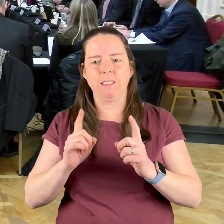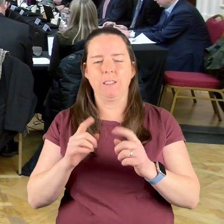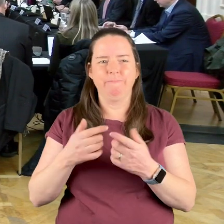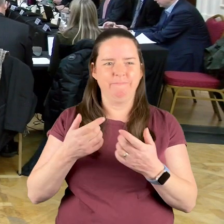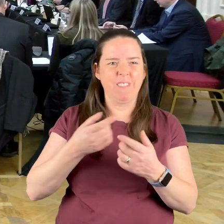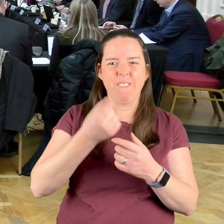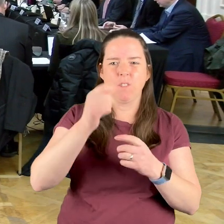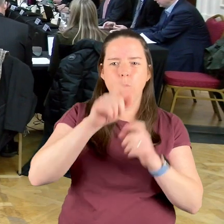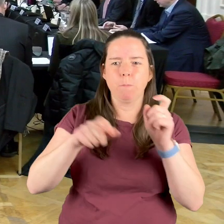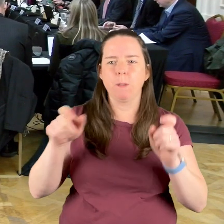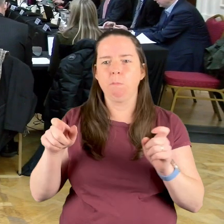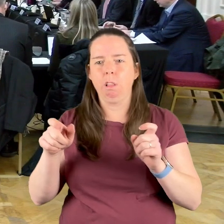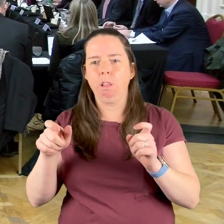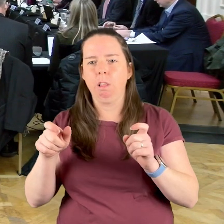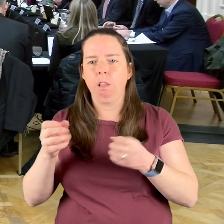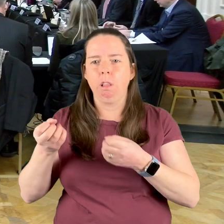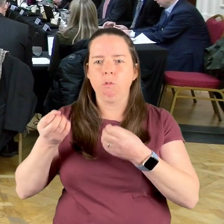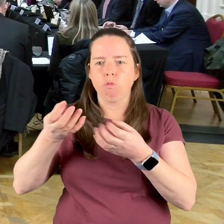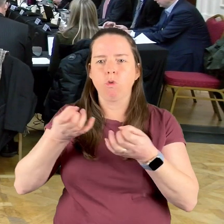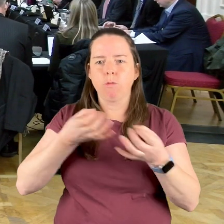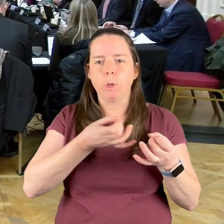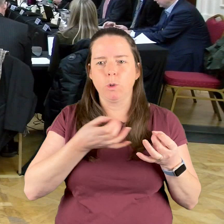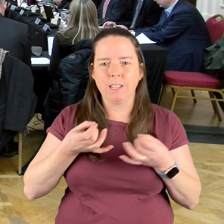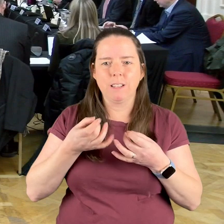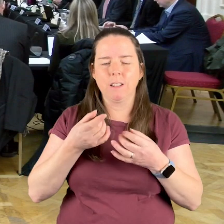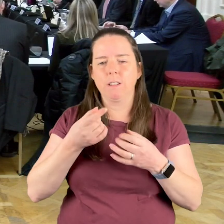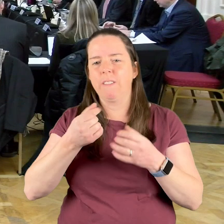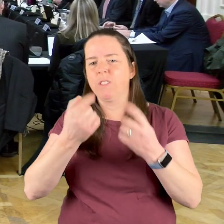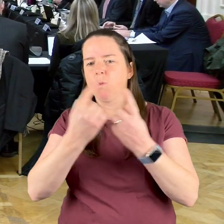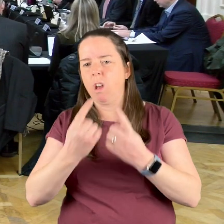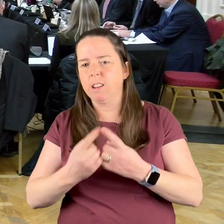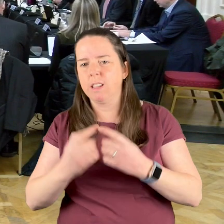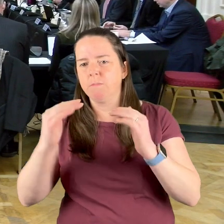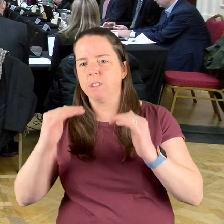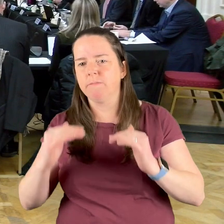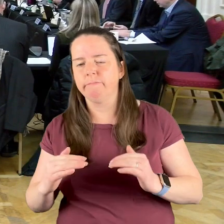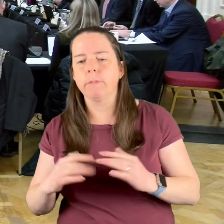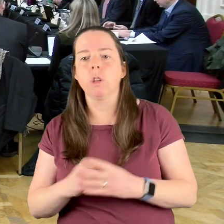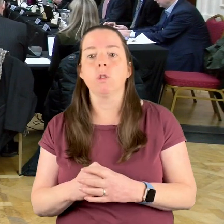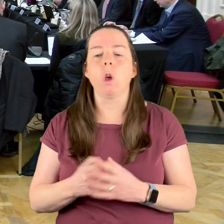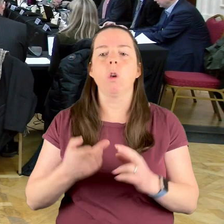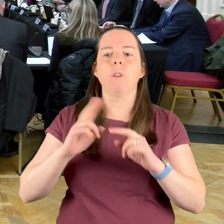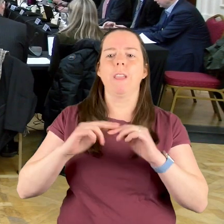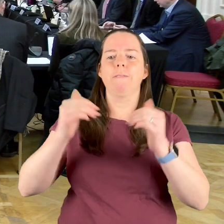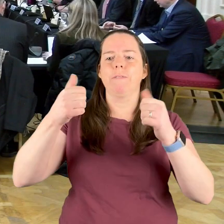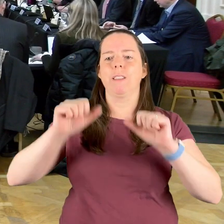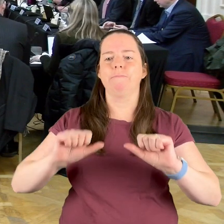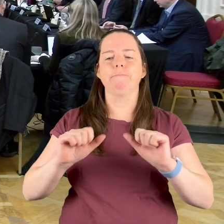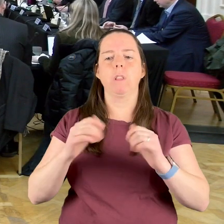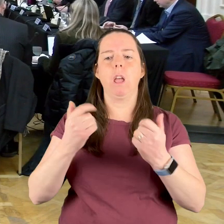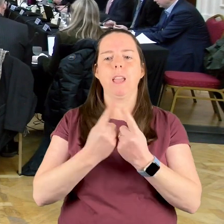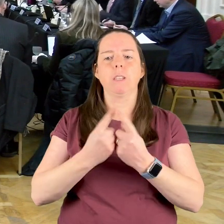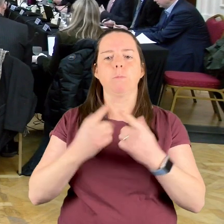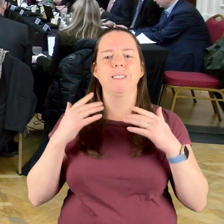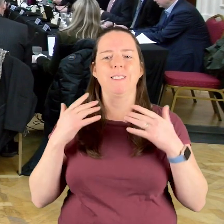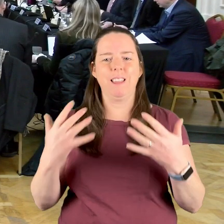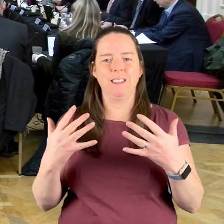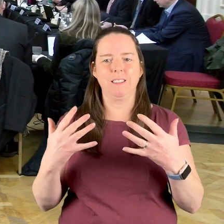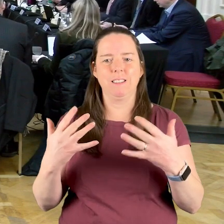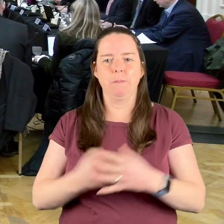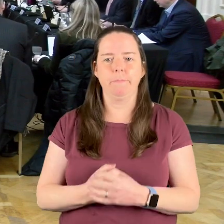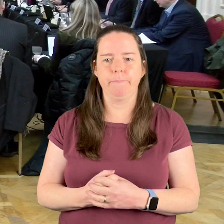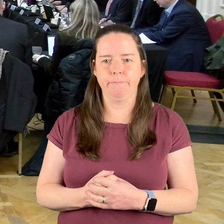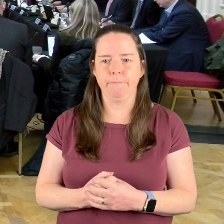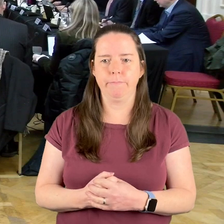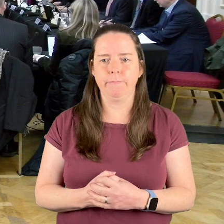if we could just take that into account as people are contributing over the next few items. So if I could come to item